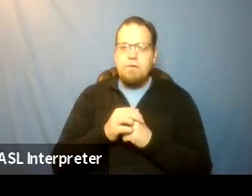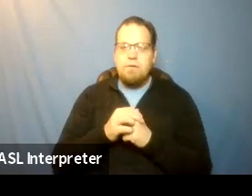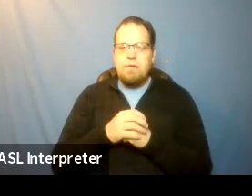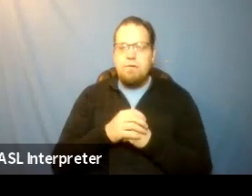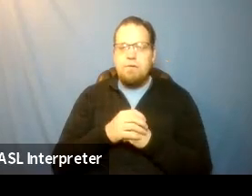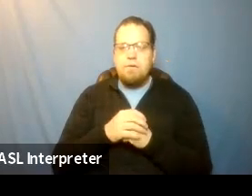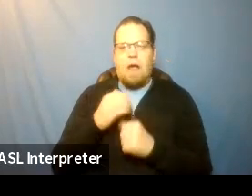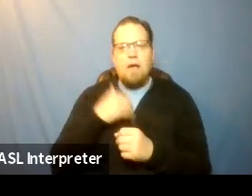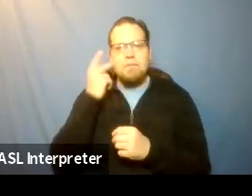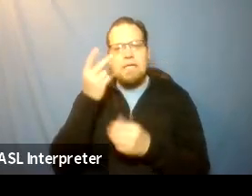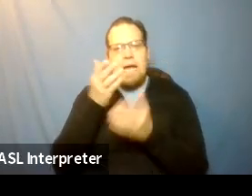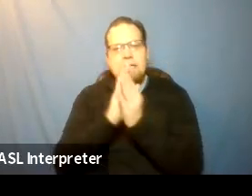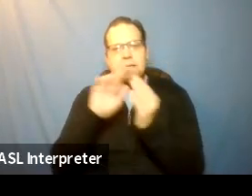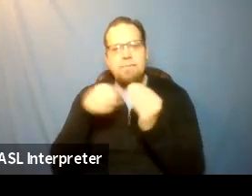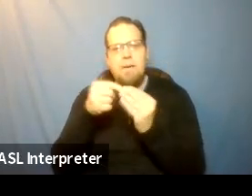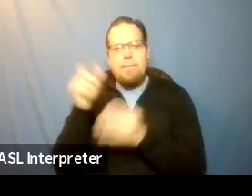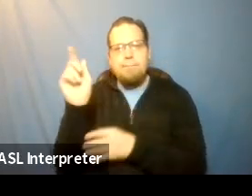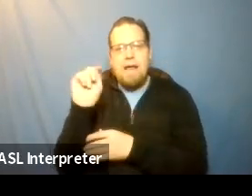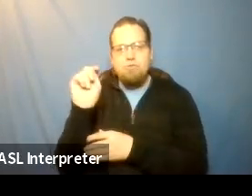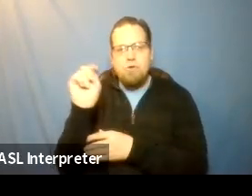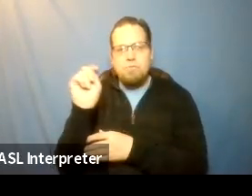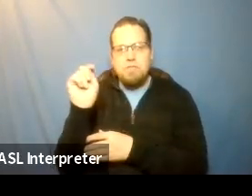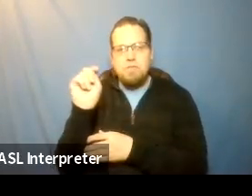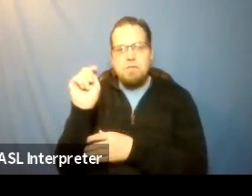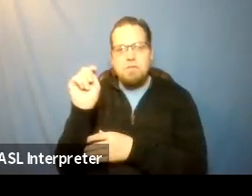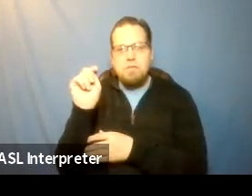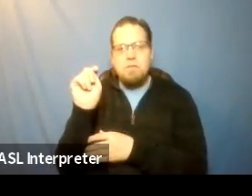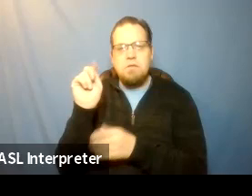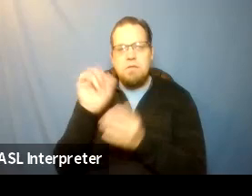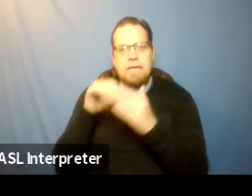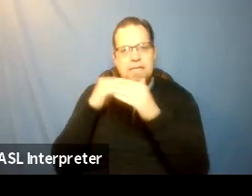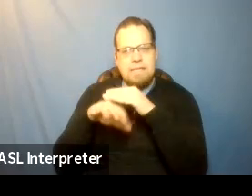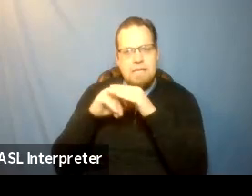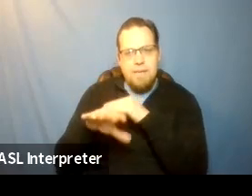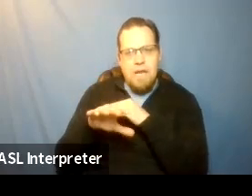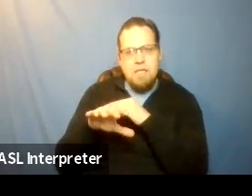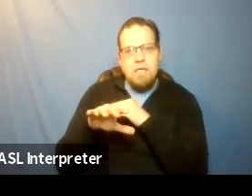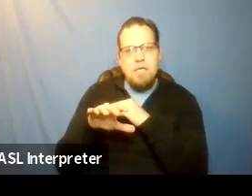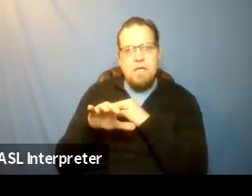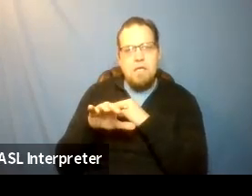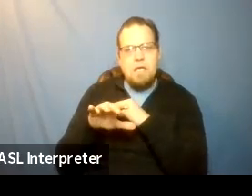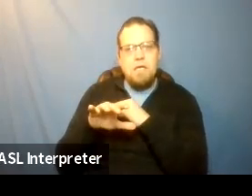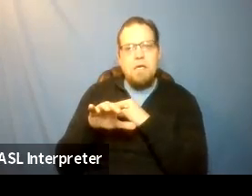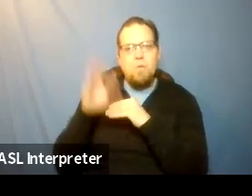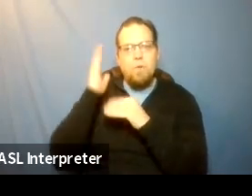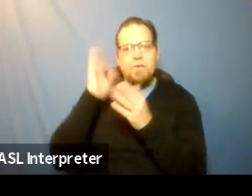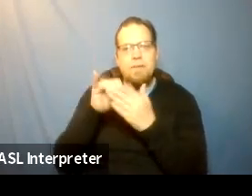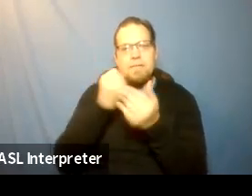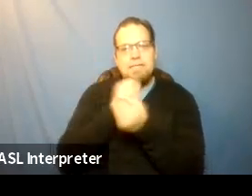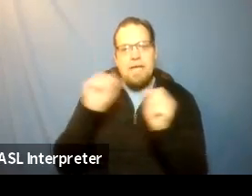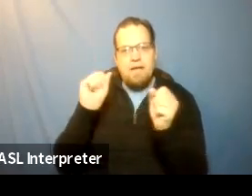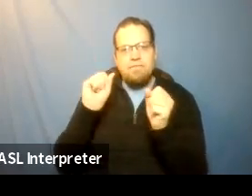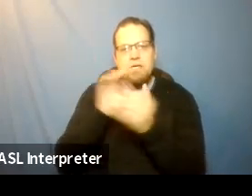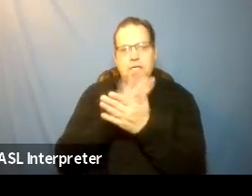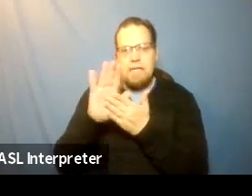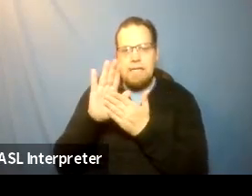I'm asking about restrooms, accessibility. Is that going to be safe, clean, and